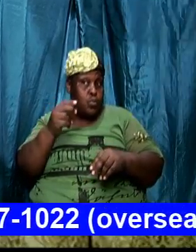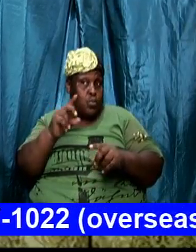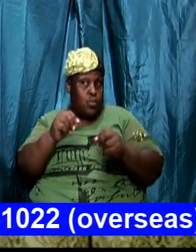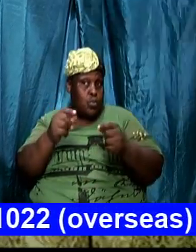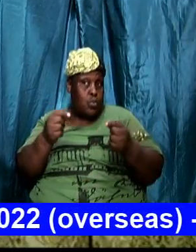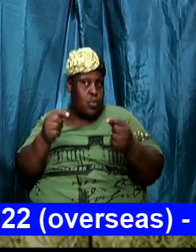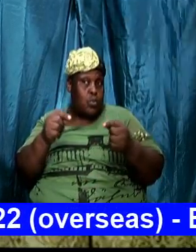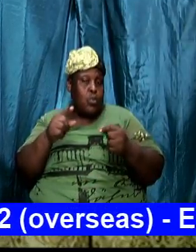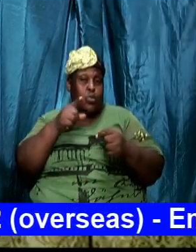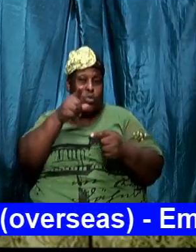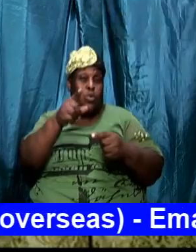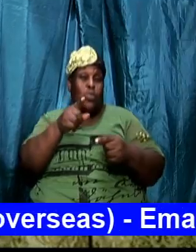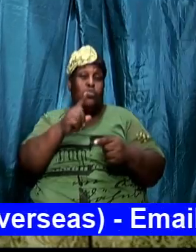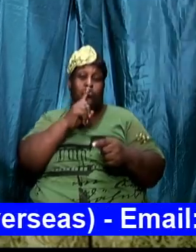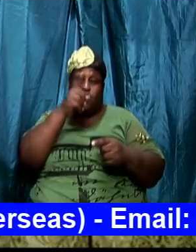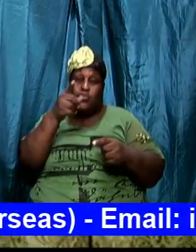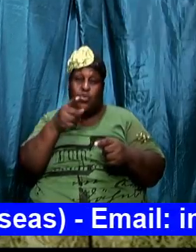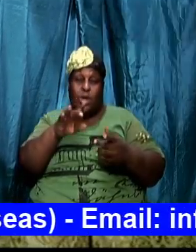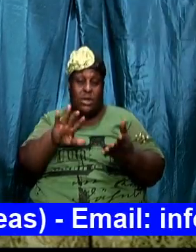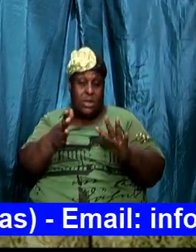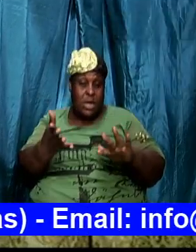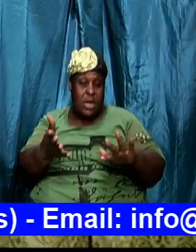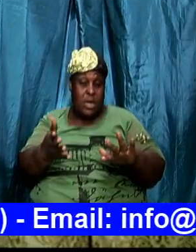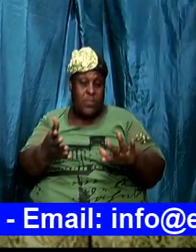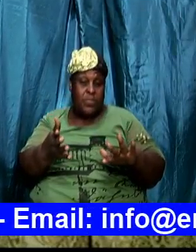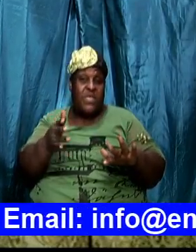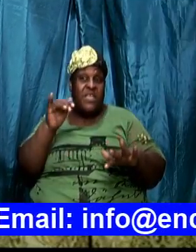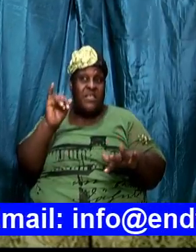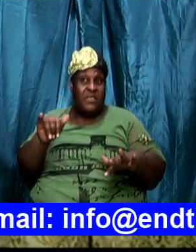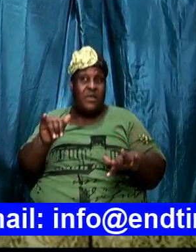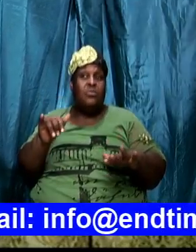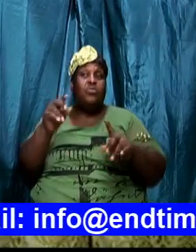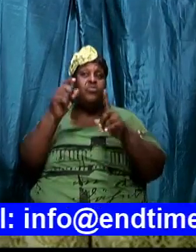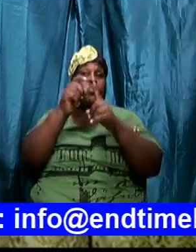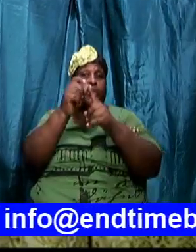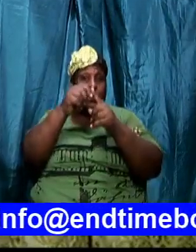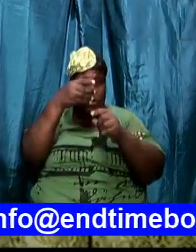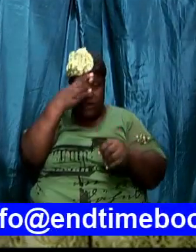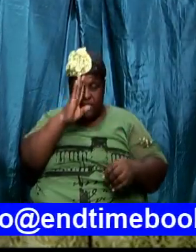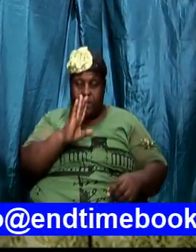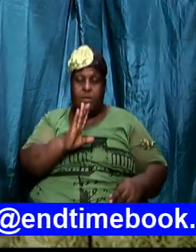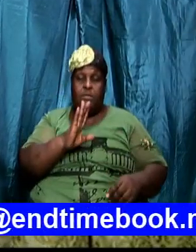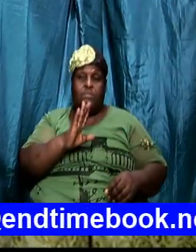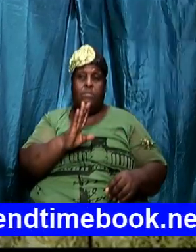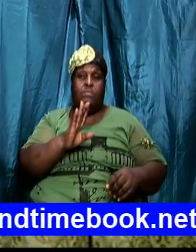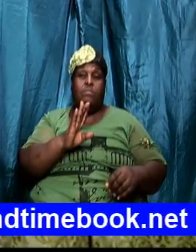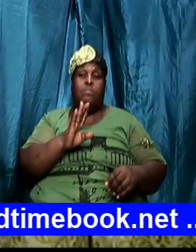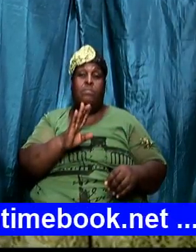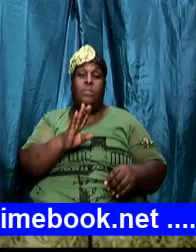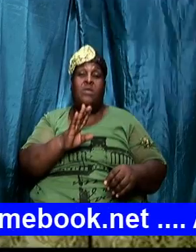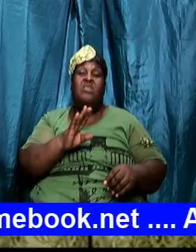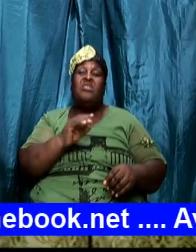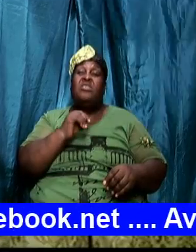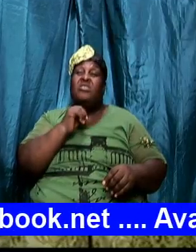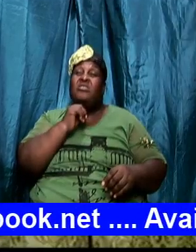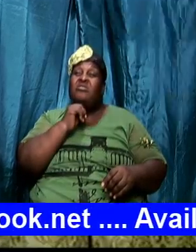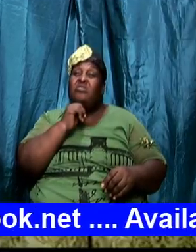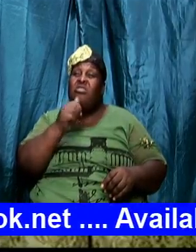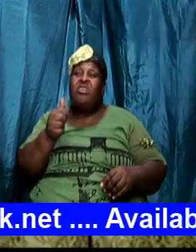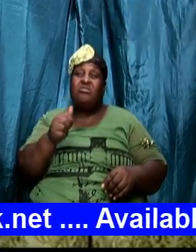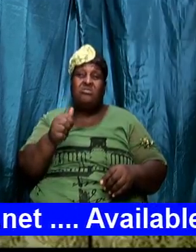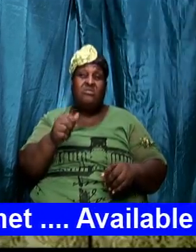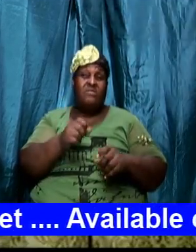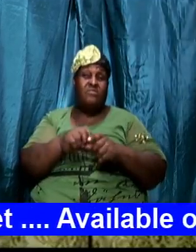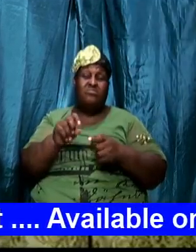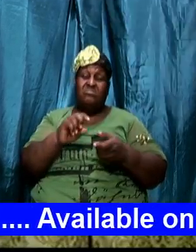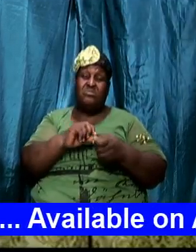surely die. That was the word of God. It was not up for